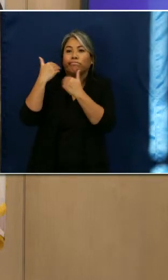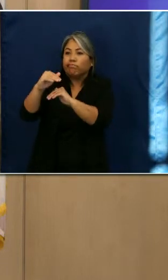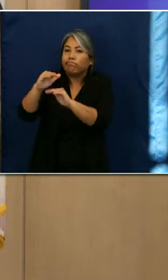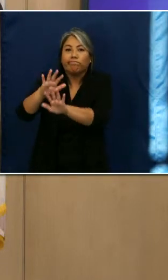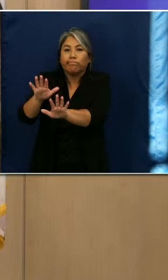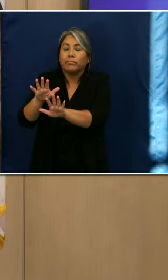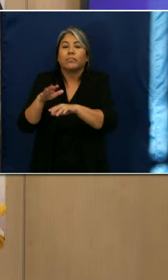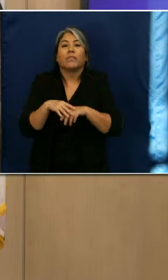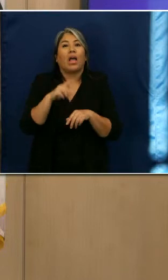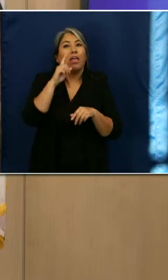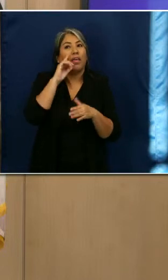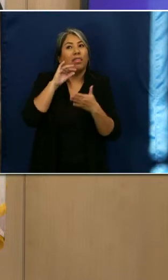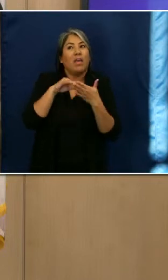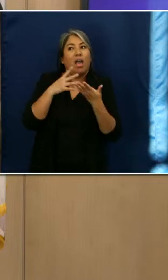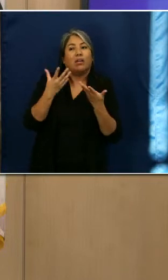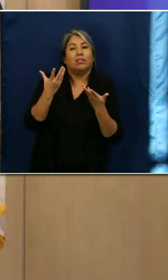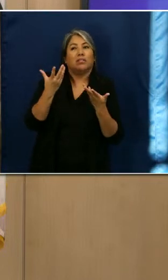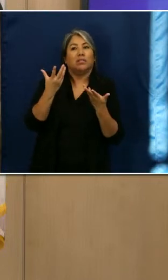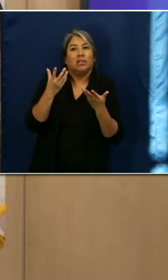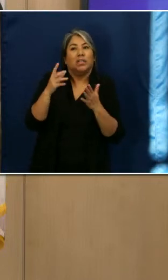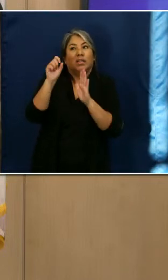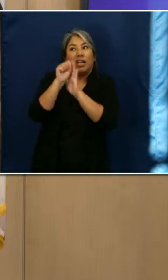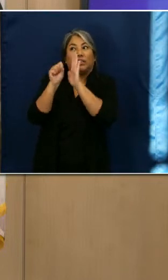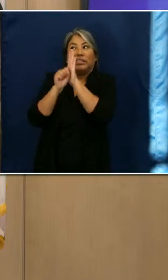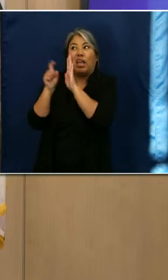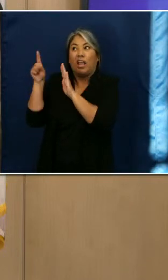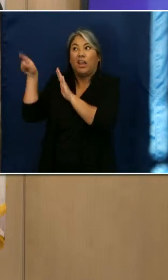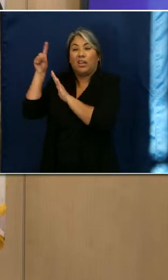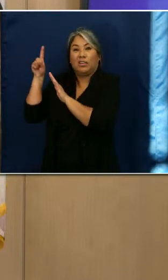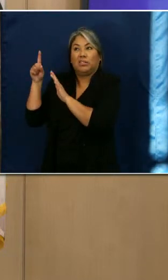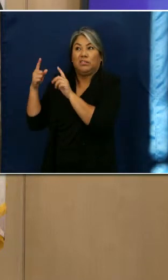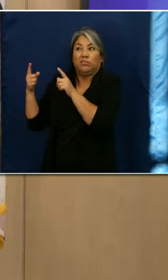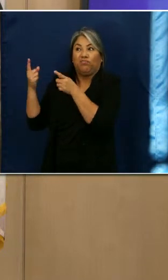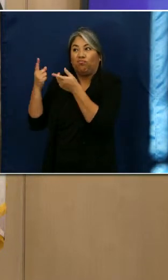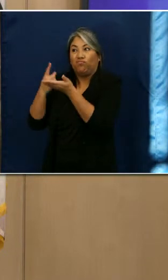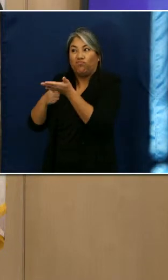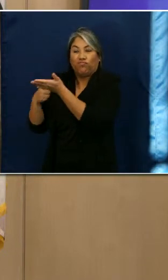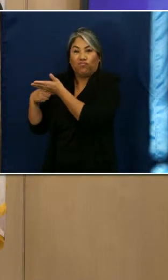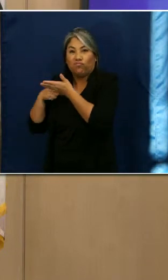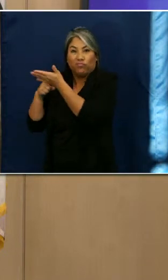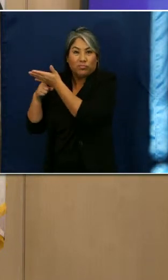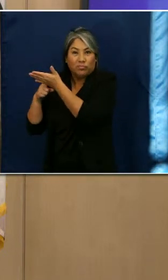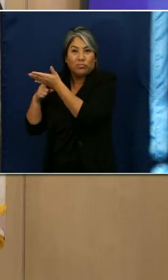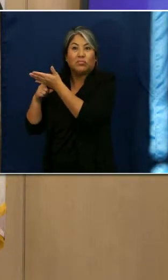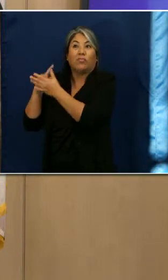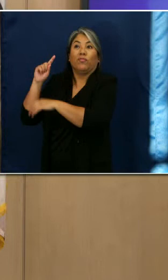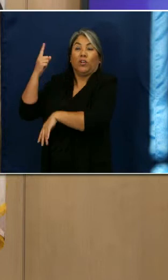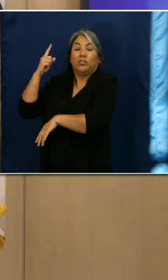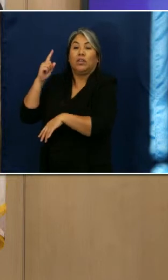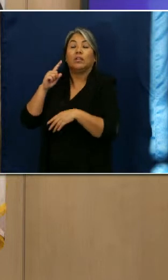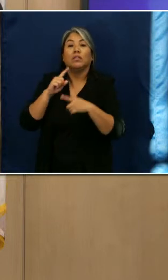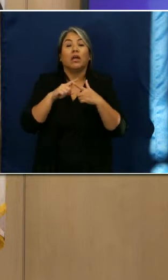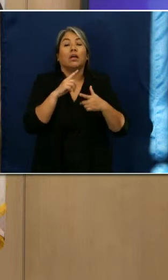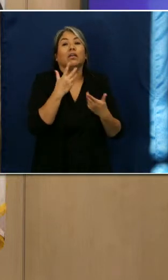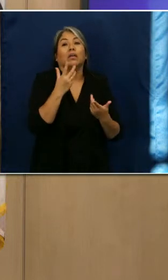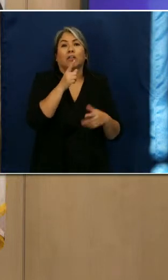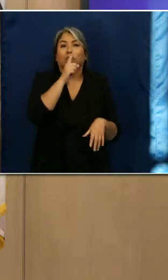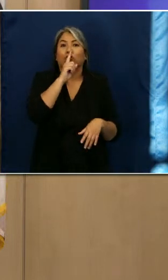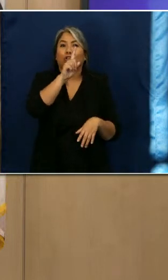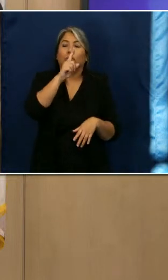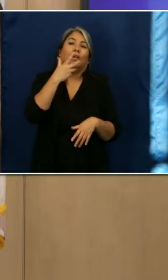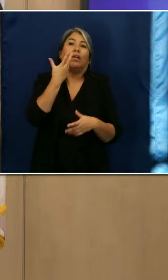be a statewide discussion, and then certainly including the